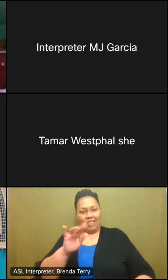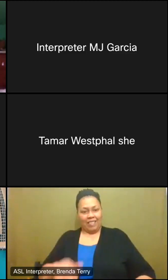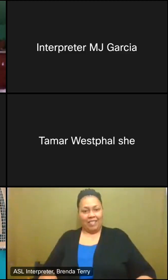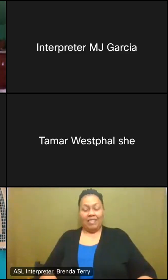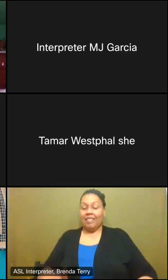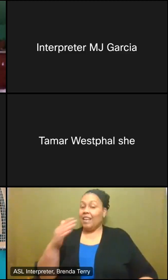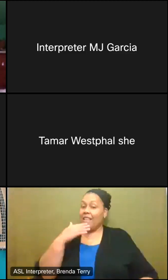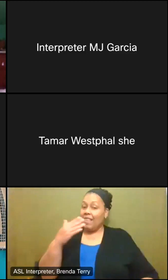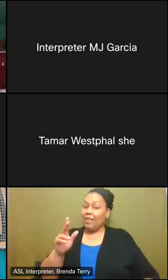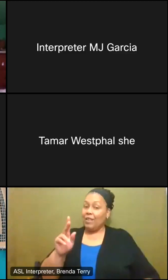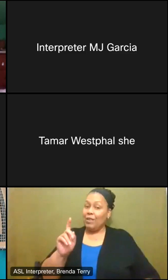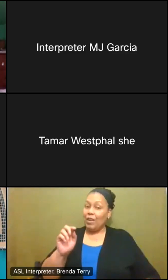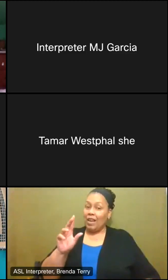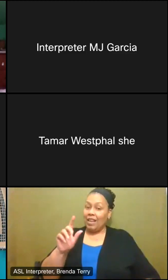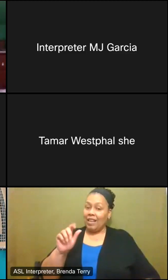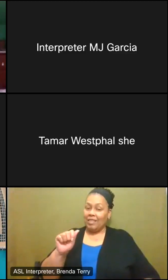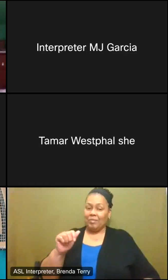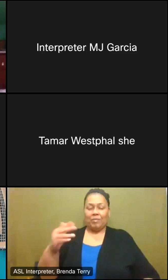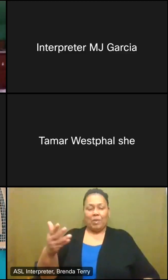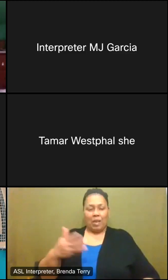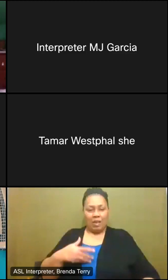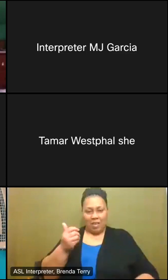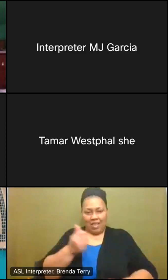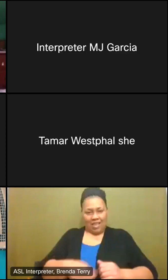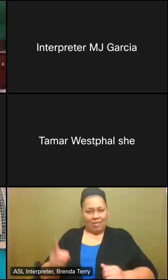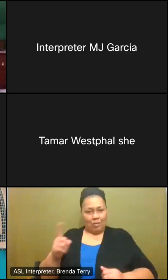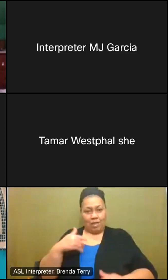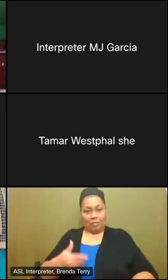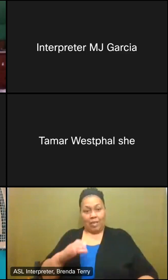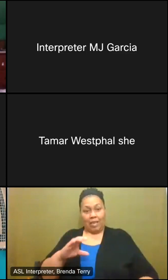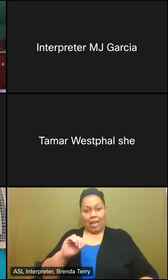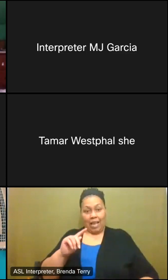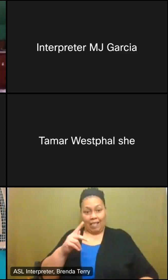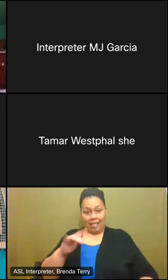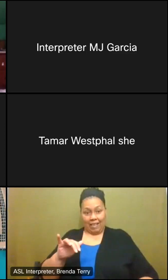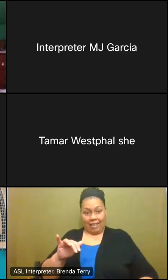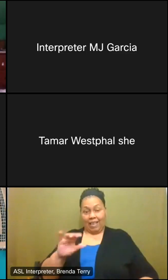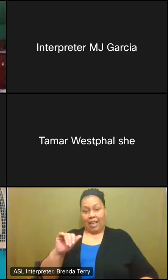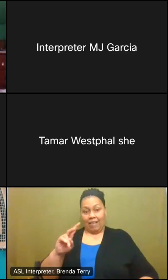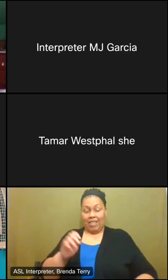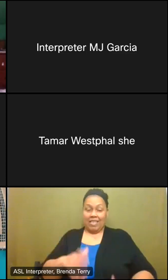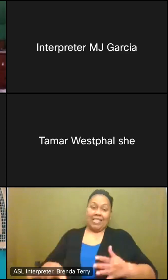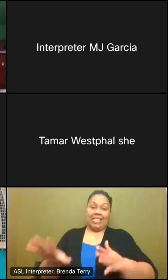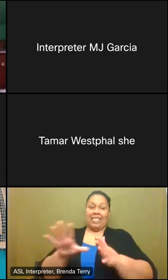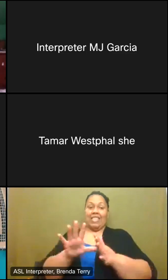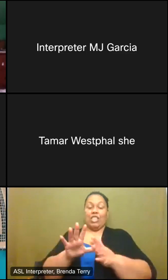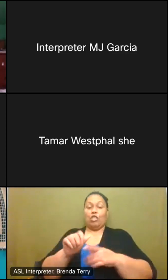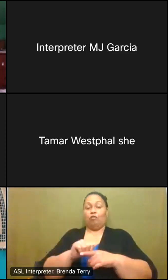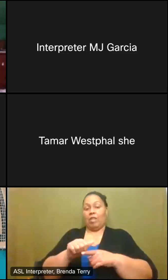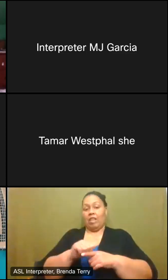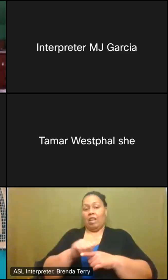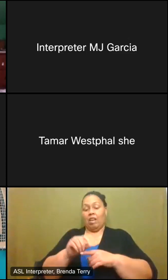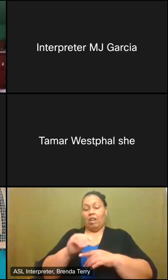Thank you so much, Carla. Welcome, everyone. My name is Cathy Cave. I'm the Senior Training Consultant with the